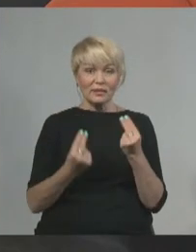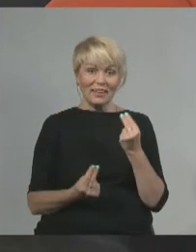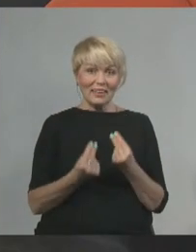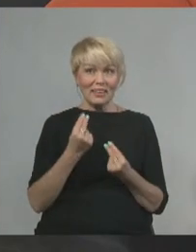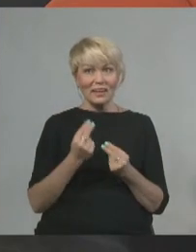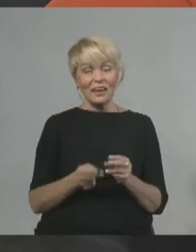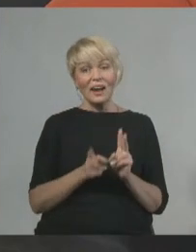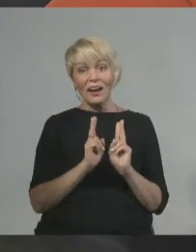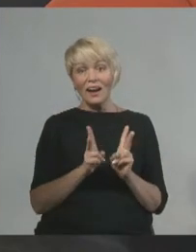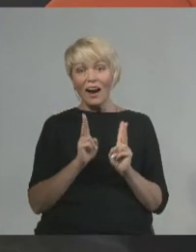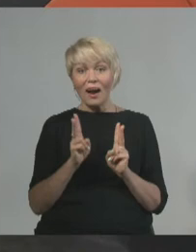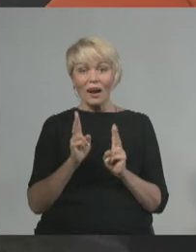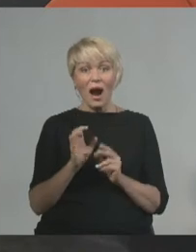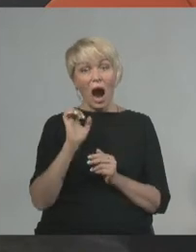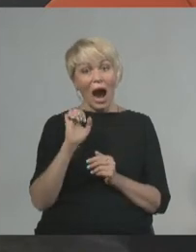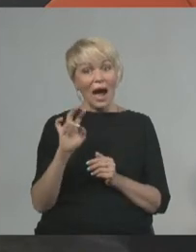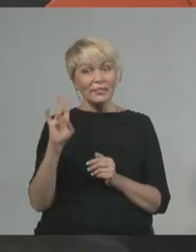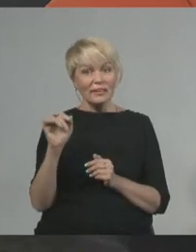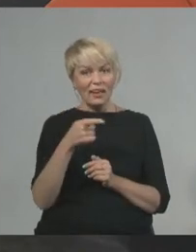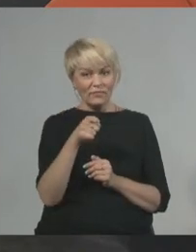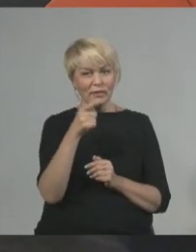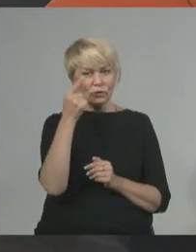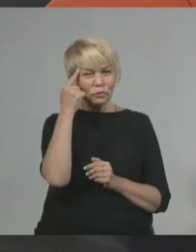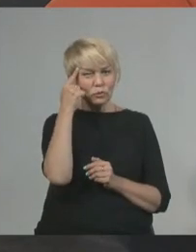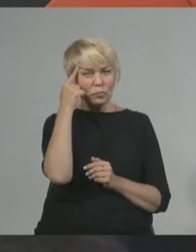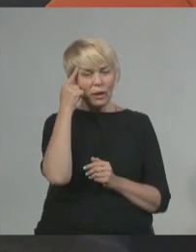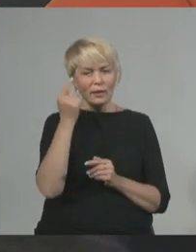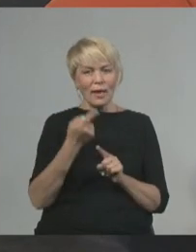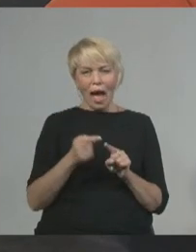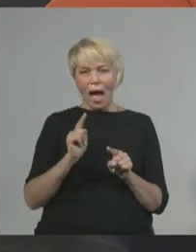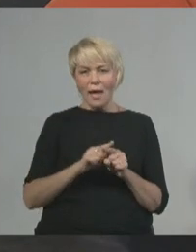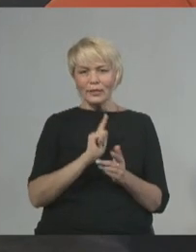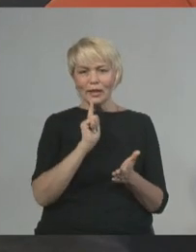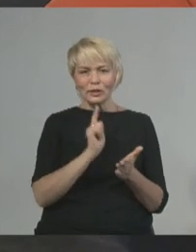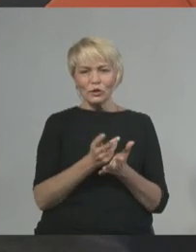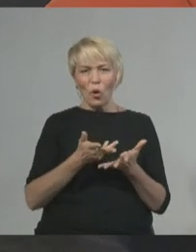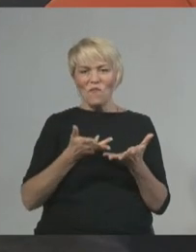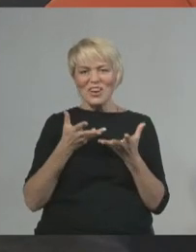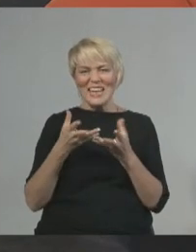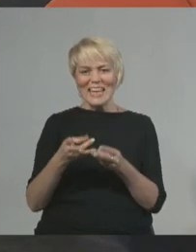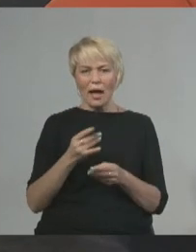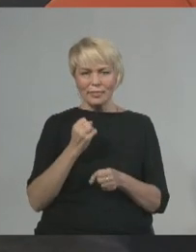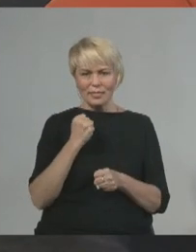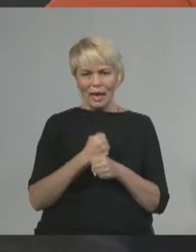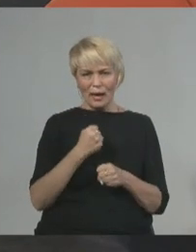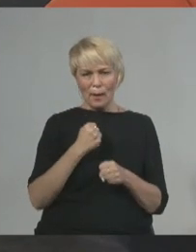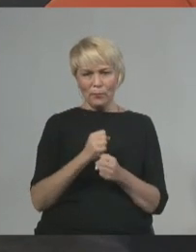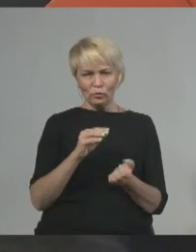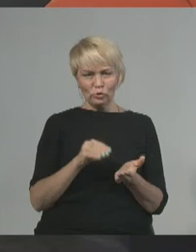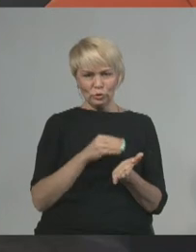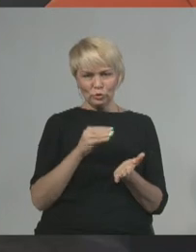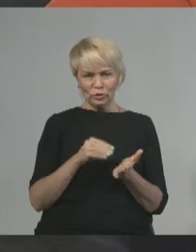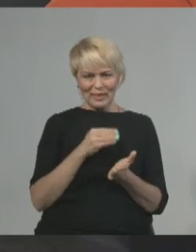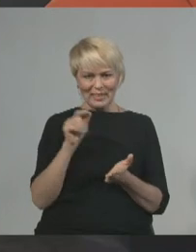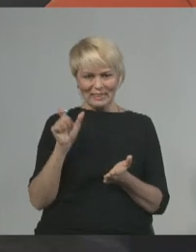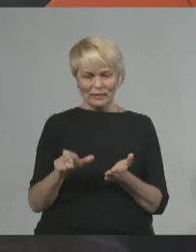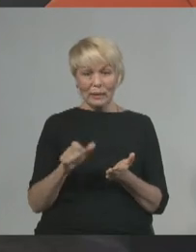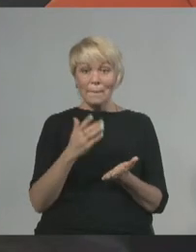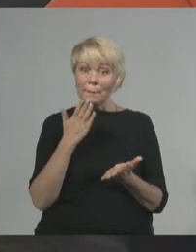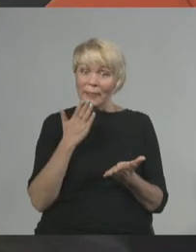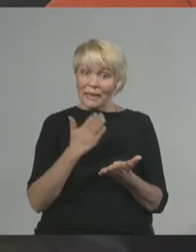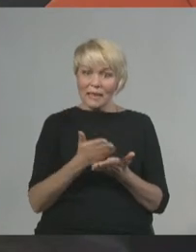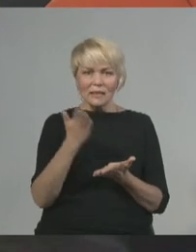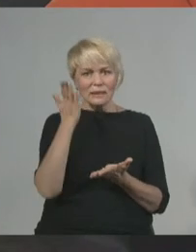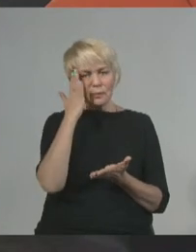for example russian propaganda anna what do you think to which extent should it influence the work of the journalist and are